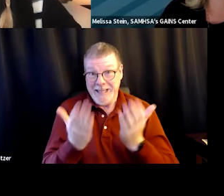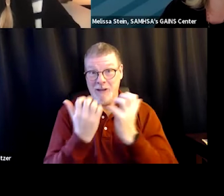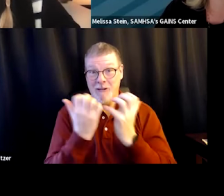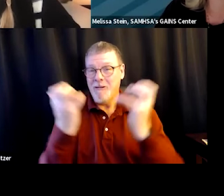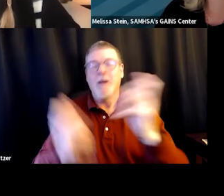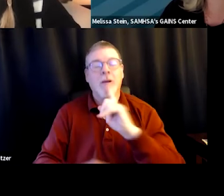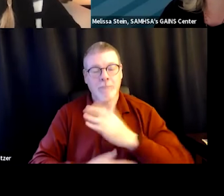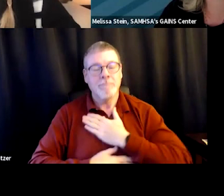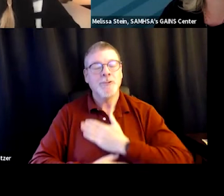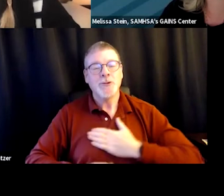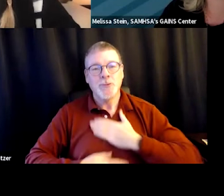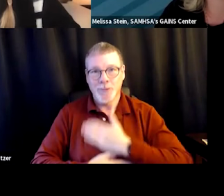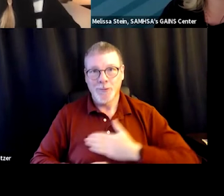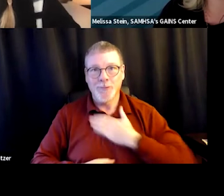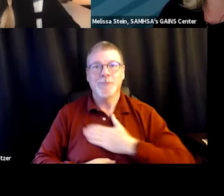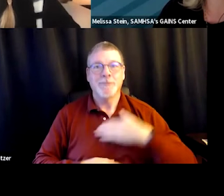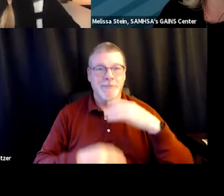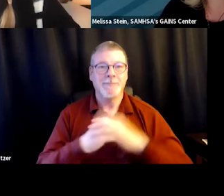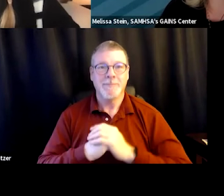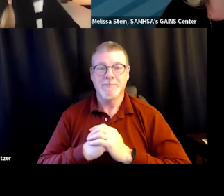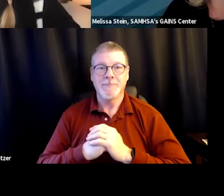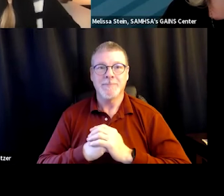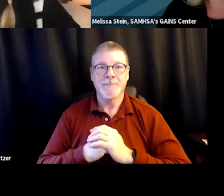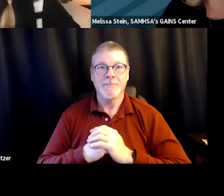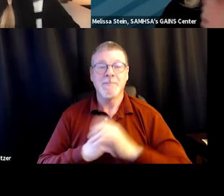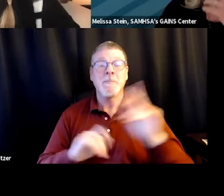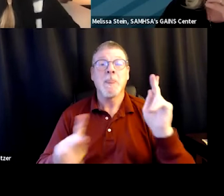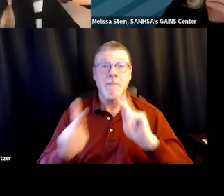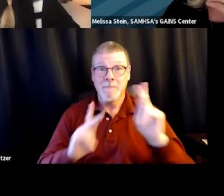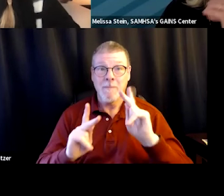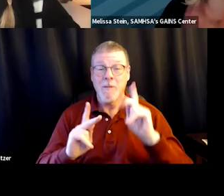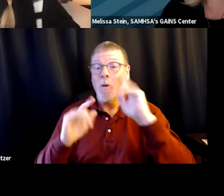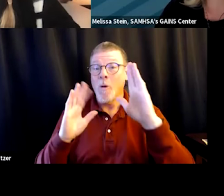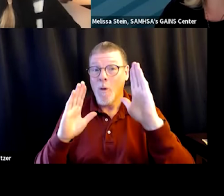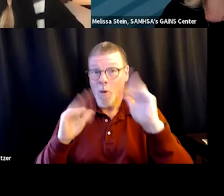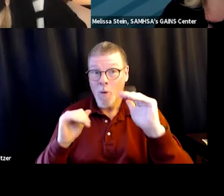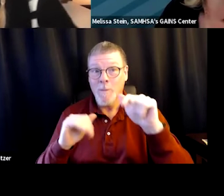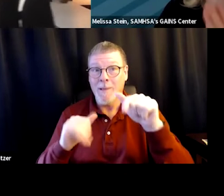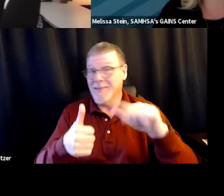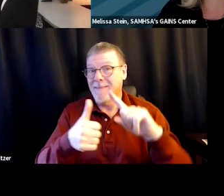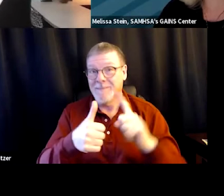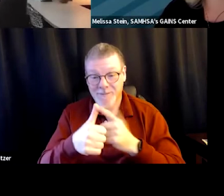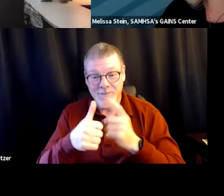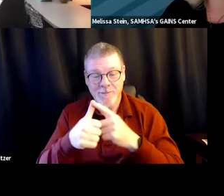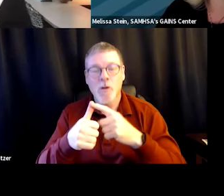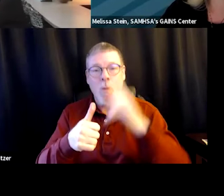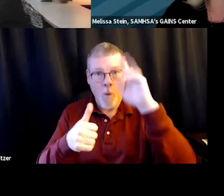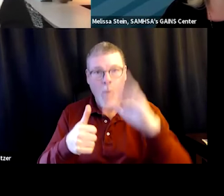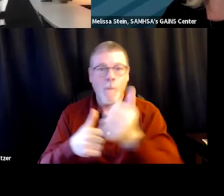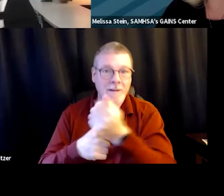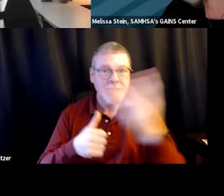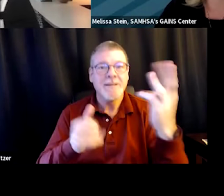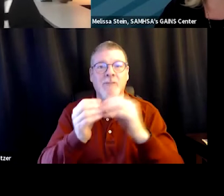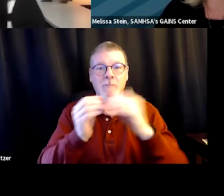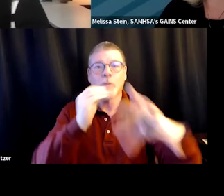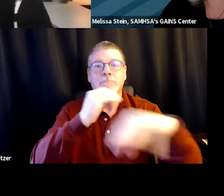your presentation and discussion today. So folks, we are hoping that this is just the first of other work that we'll do through the